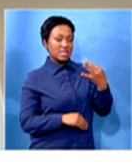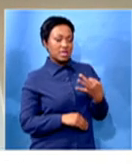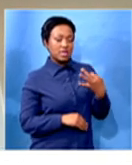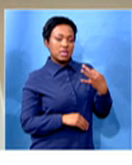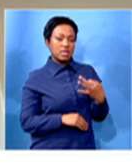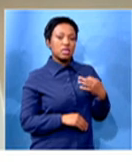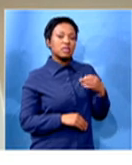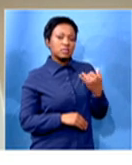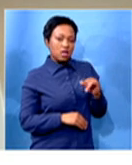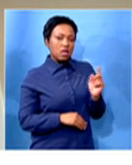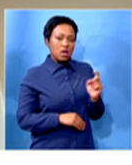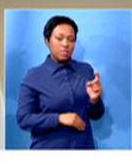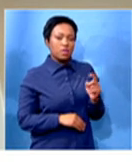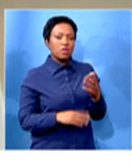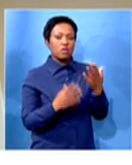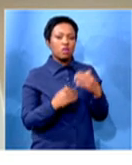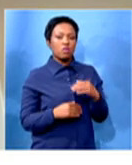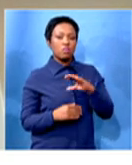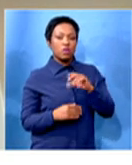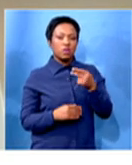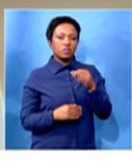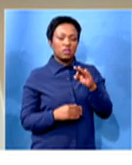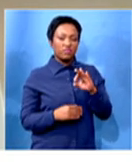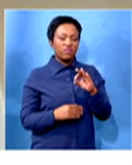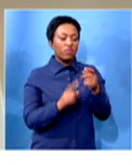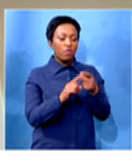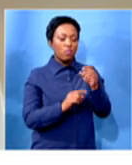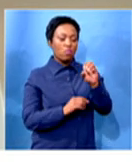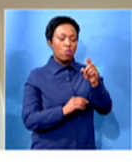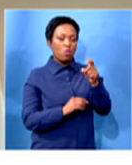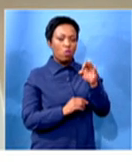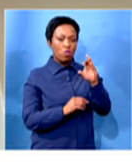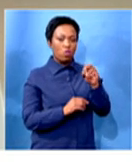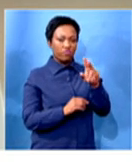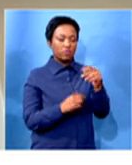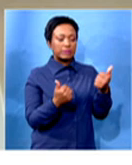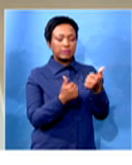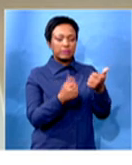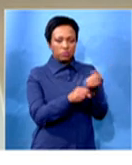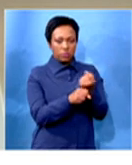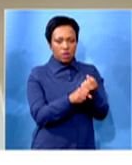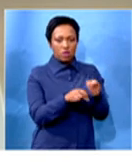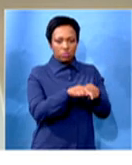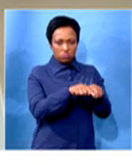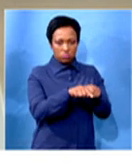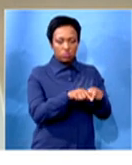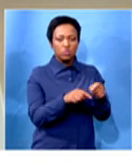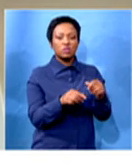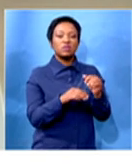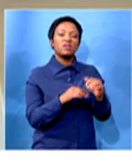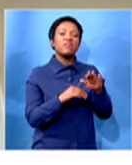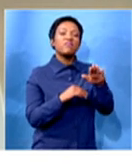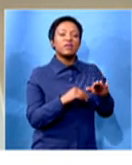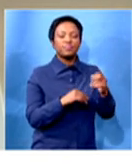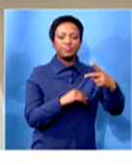one is the chimp ad vaccine from Oxford, which is already in the field. That's a phase 2 underway in the country, which